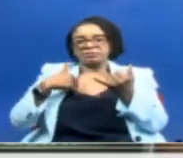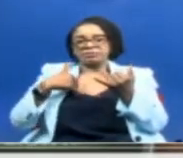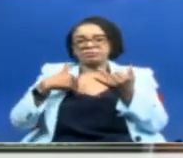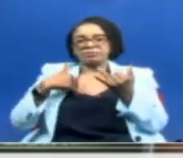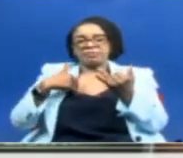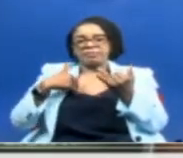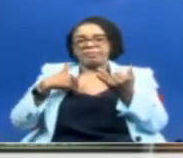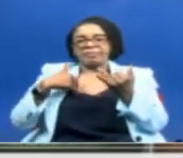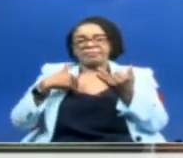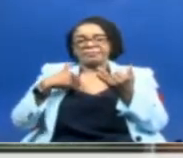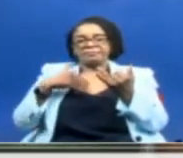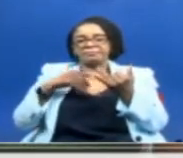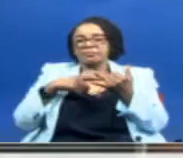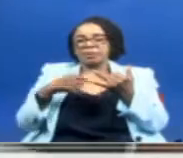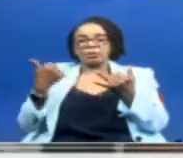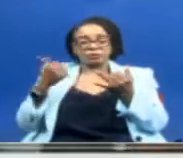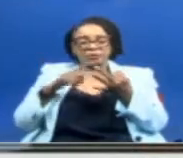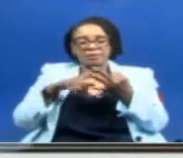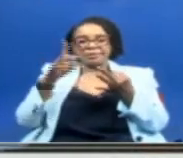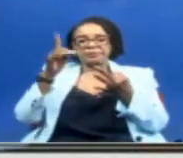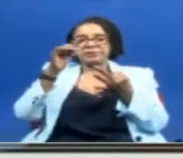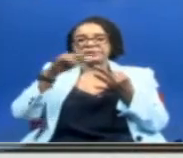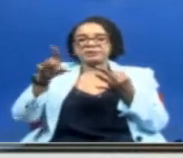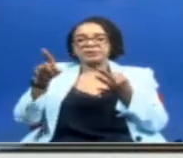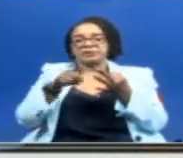knee, he's out. Daniel Anyembe is out.